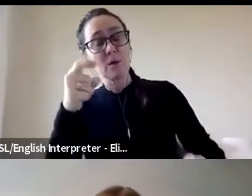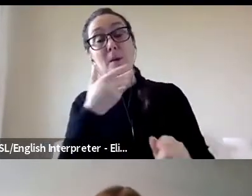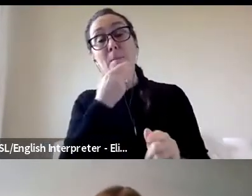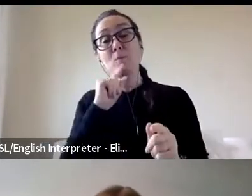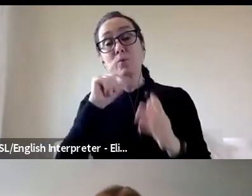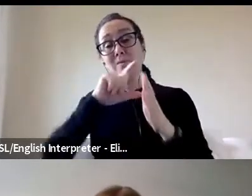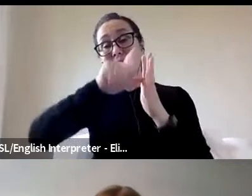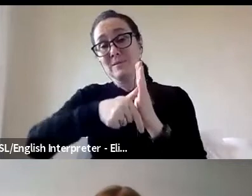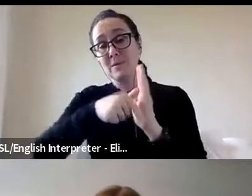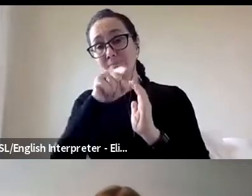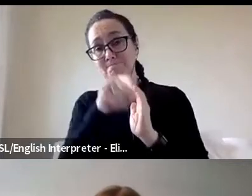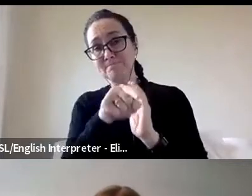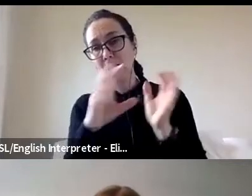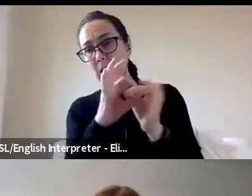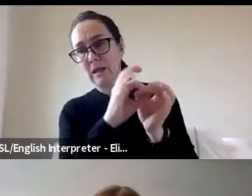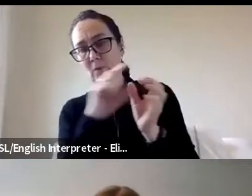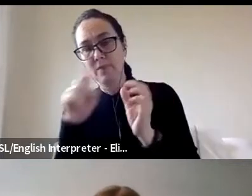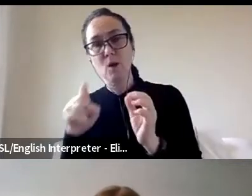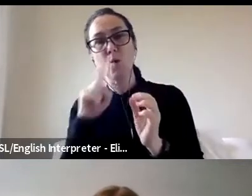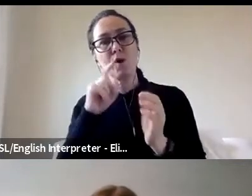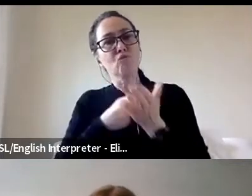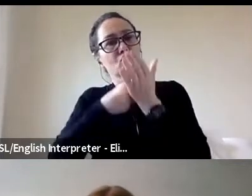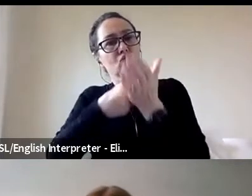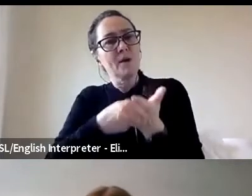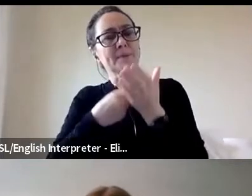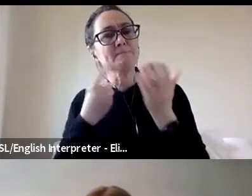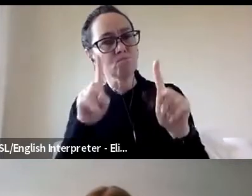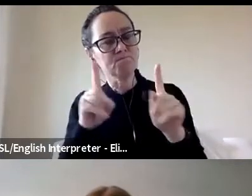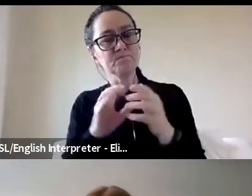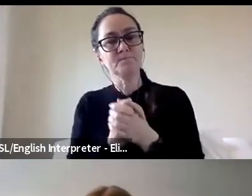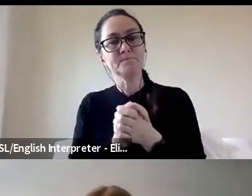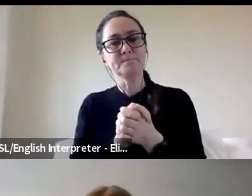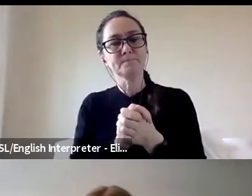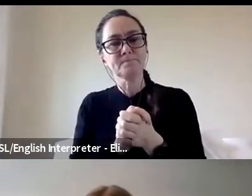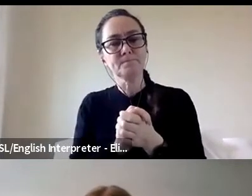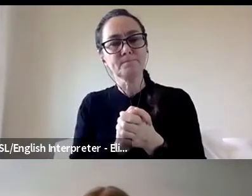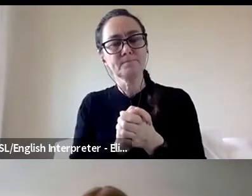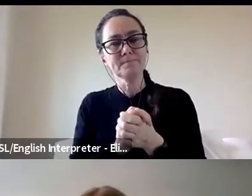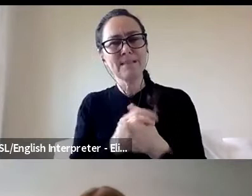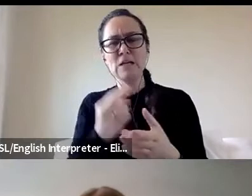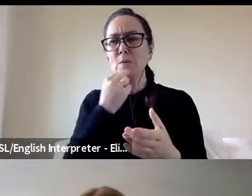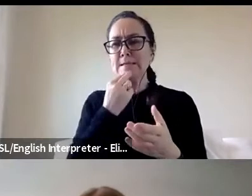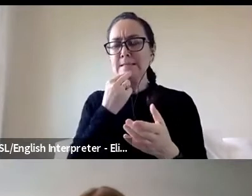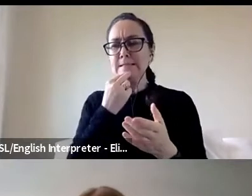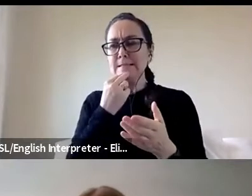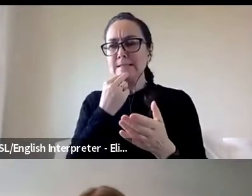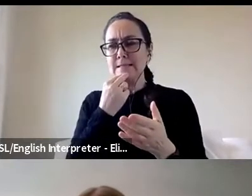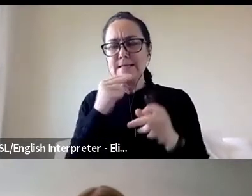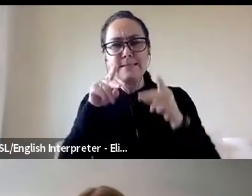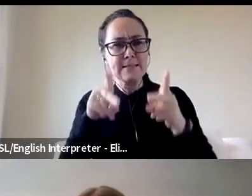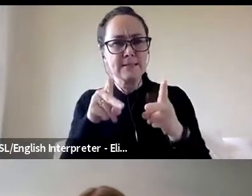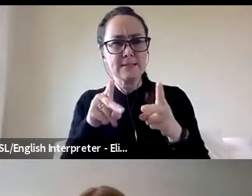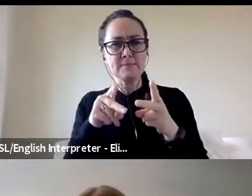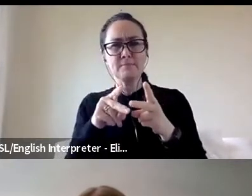that. And I think we are recommending that we need a much tighter system, a system that